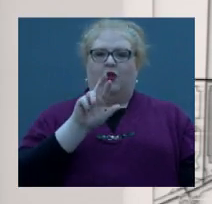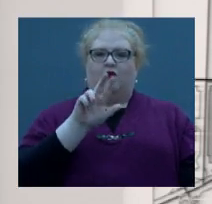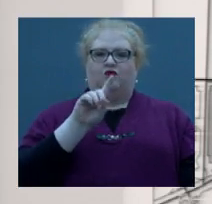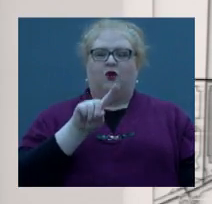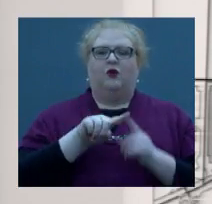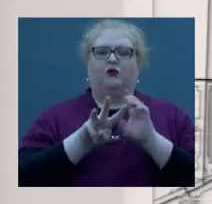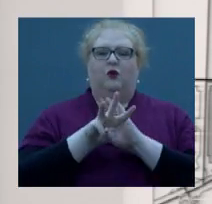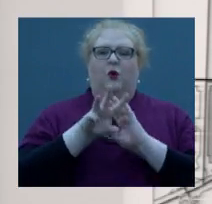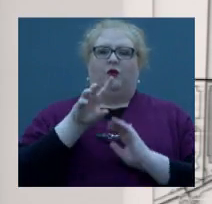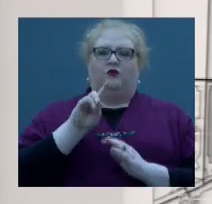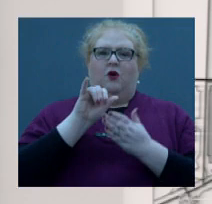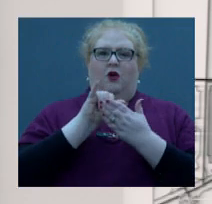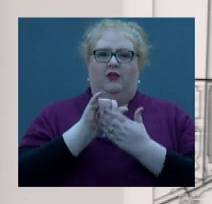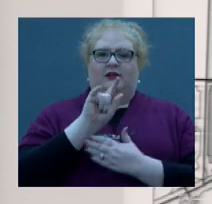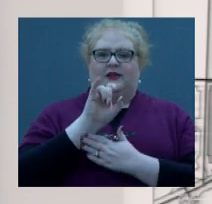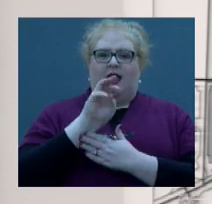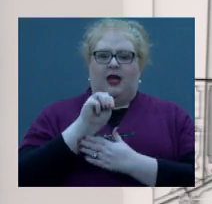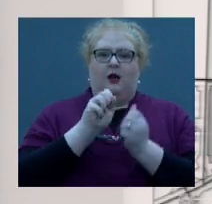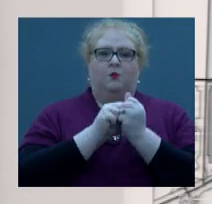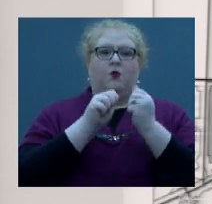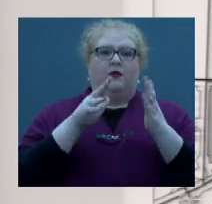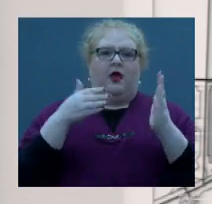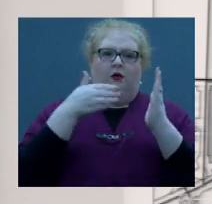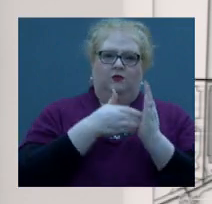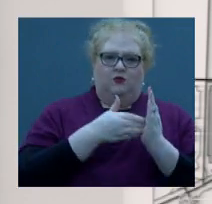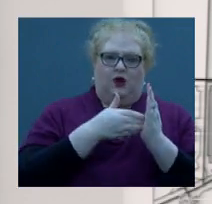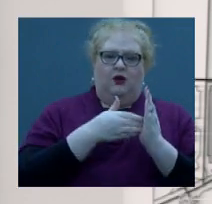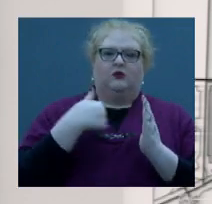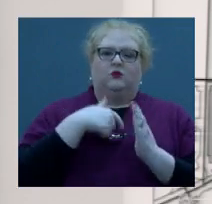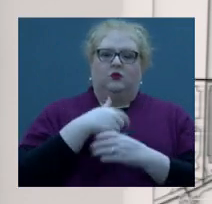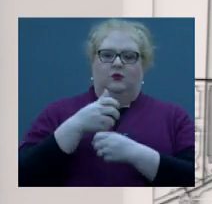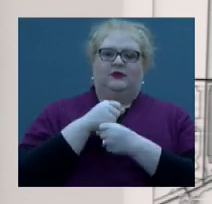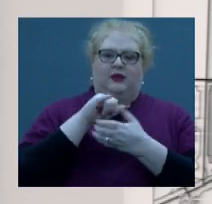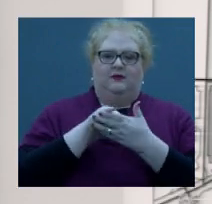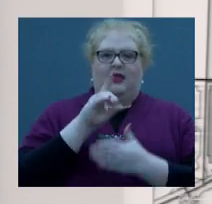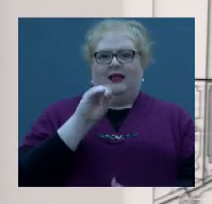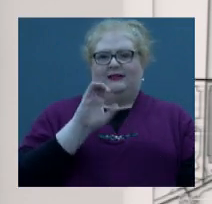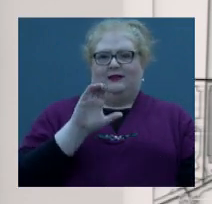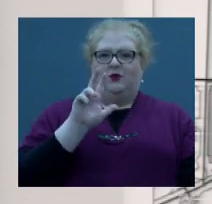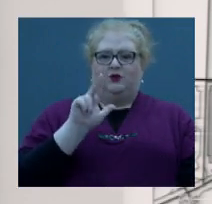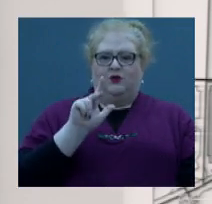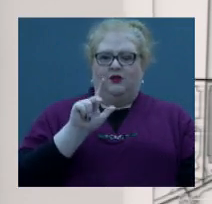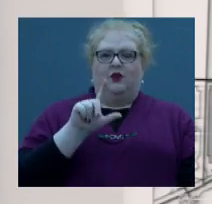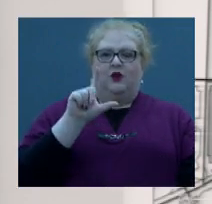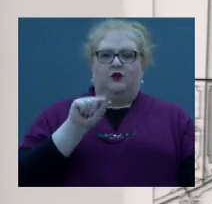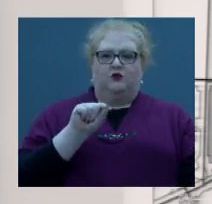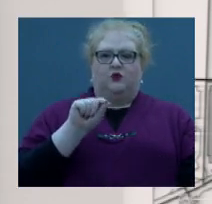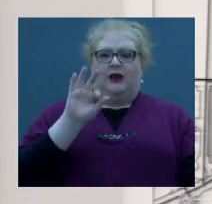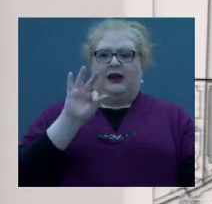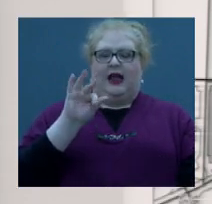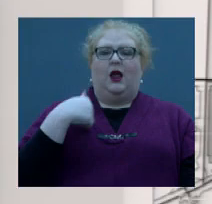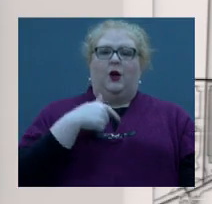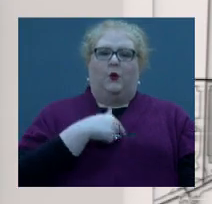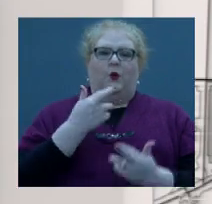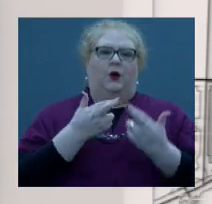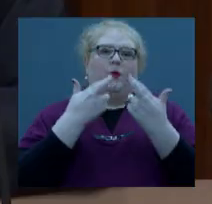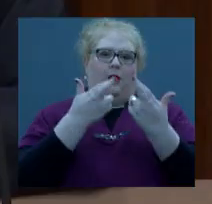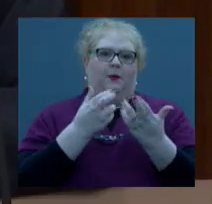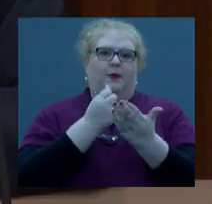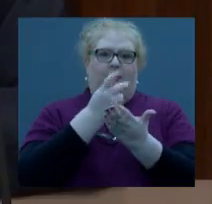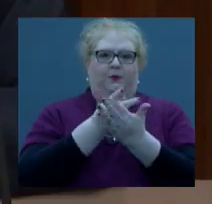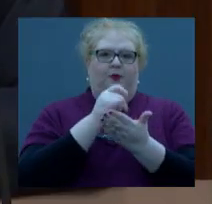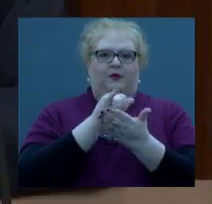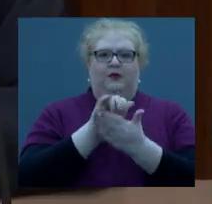this item without prejudice was received by staff on December 23rd, 2019. Staff recommends approval of the withdrawal